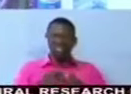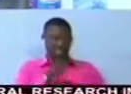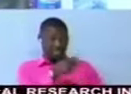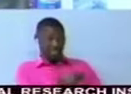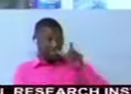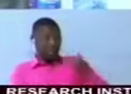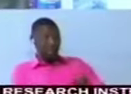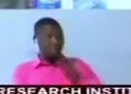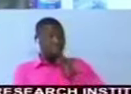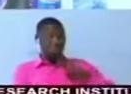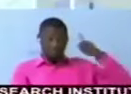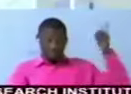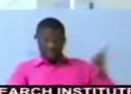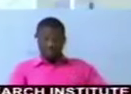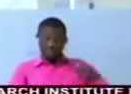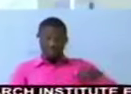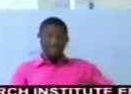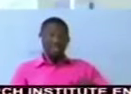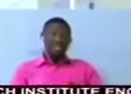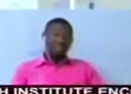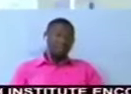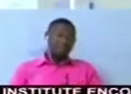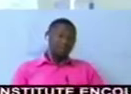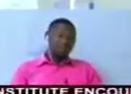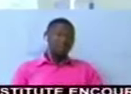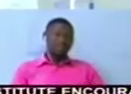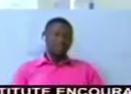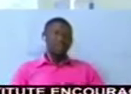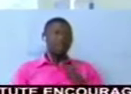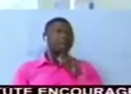here moy Lamin Dabo and that was Lamin Dabo.